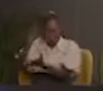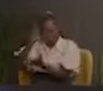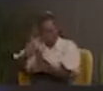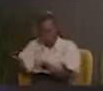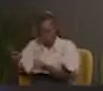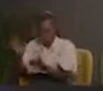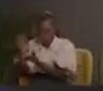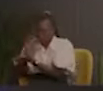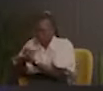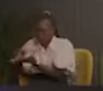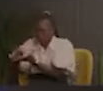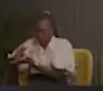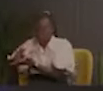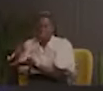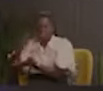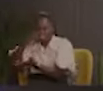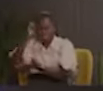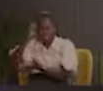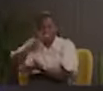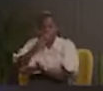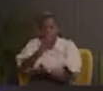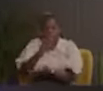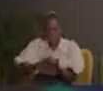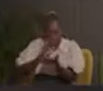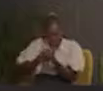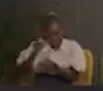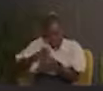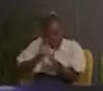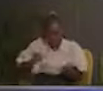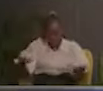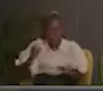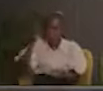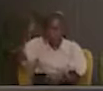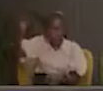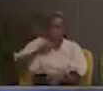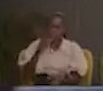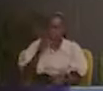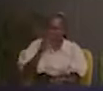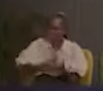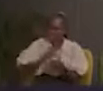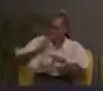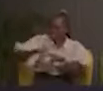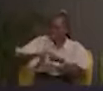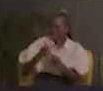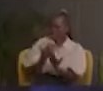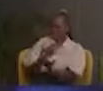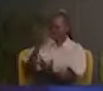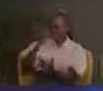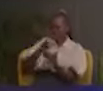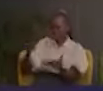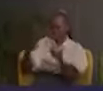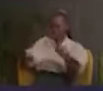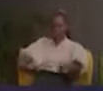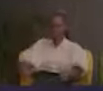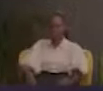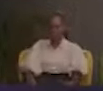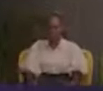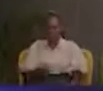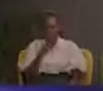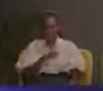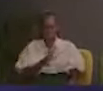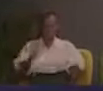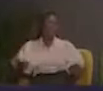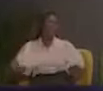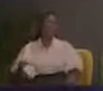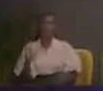one who believes in the children's future, not the one who sits down waiting for things to happen. That he believed in the children's future, and he